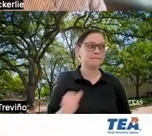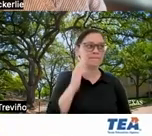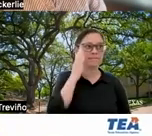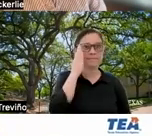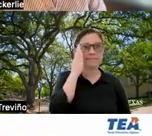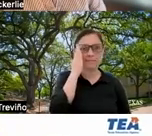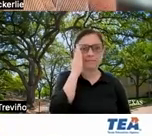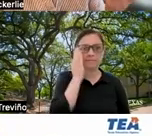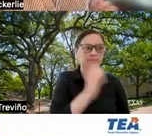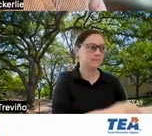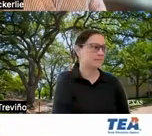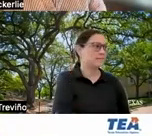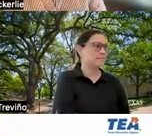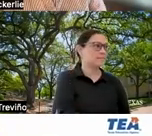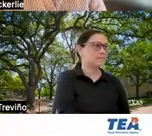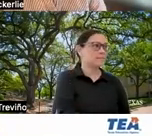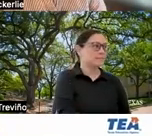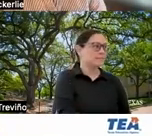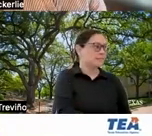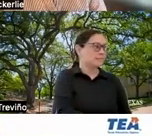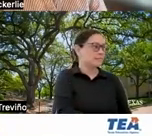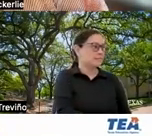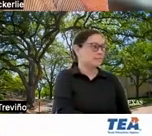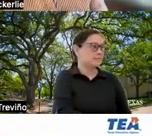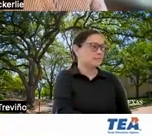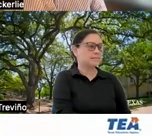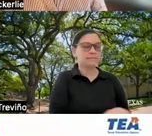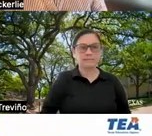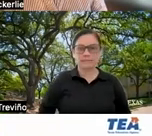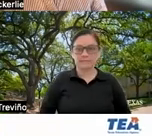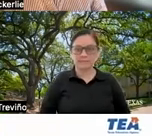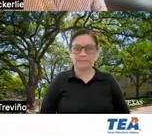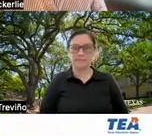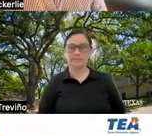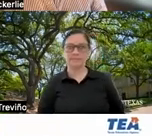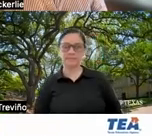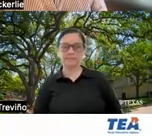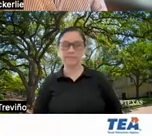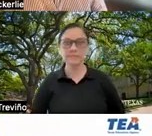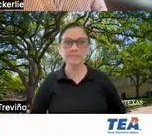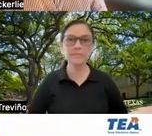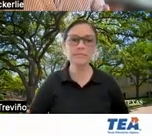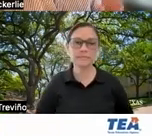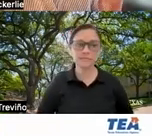So Jamboard is made by Google. It's super simple. I really highly suggest you all